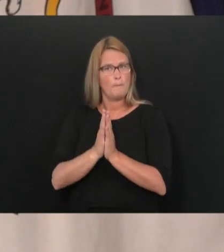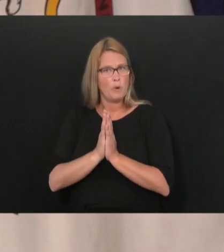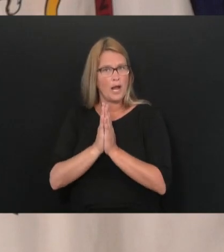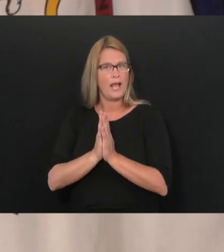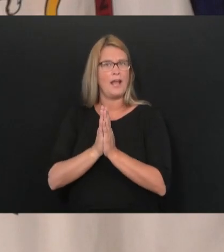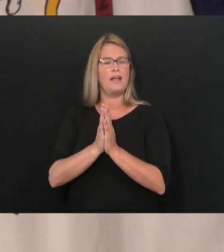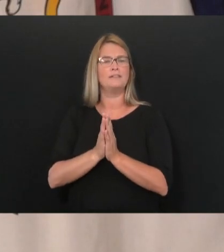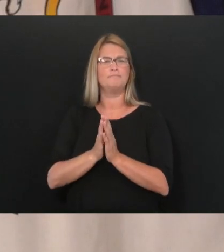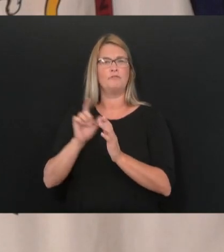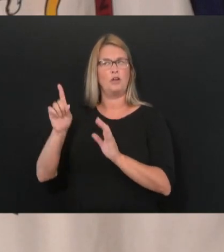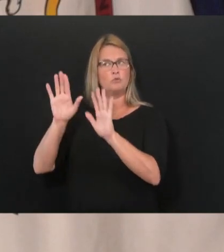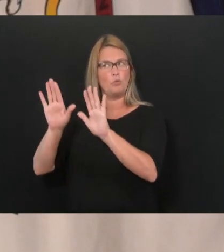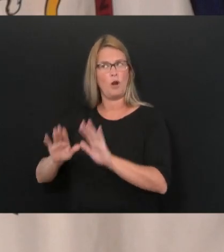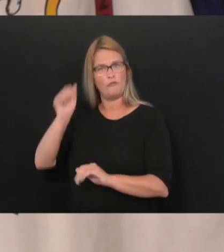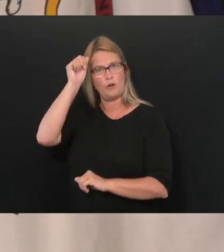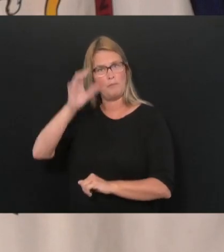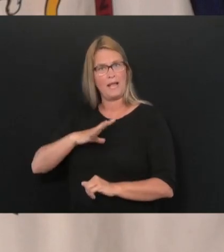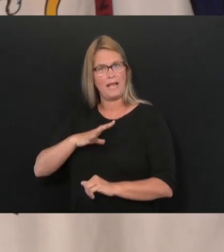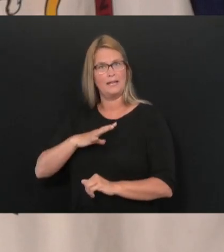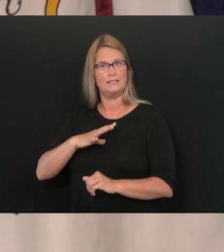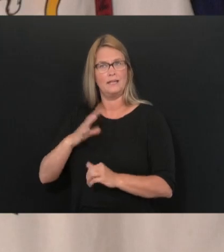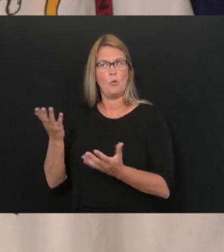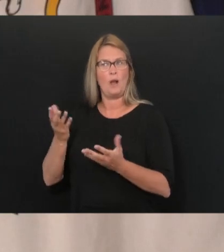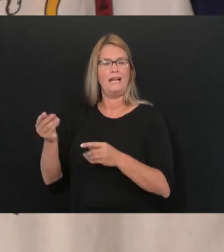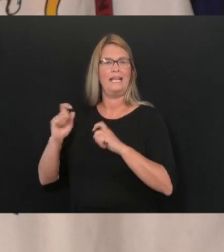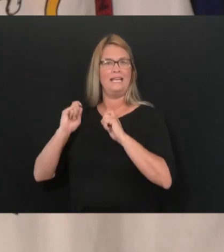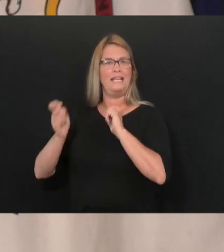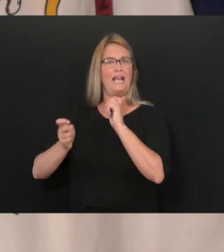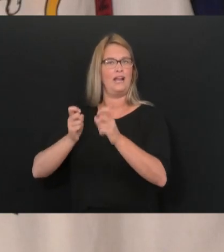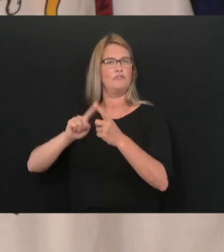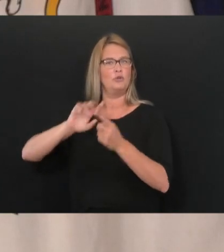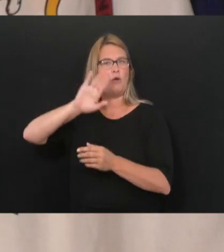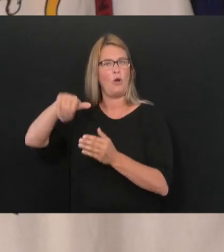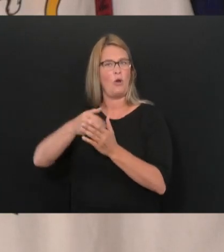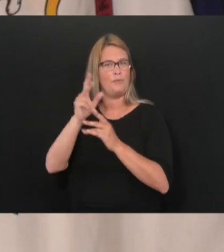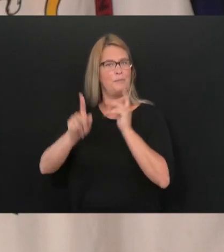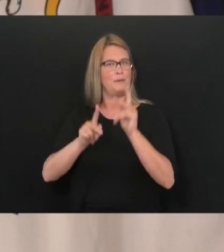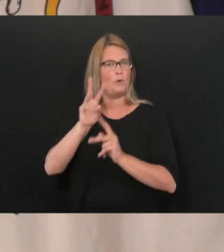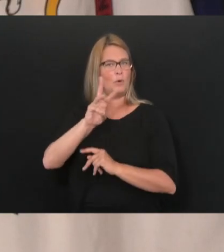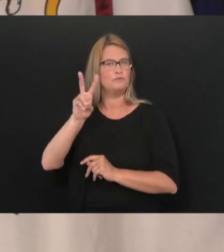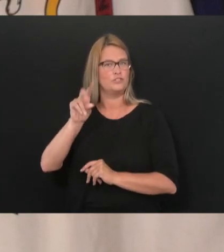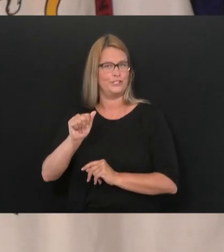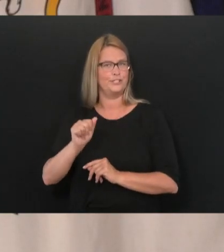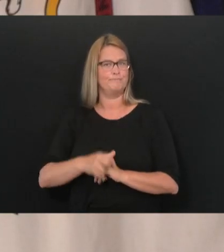this wonderful man and all that he gave each and every one of us in West Virginia.